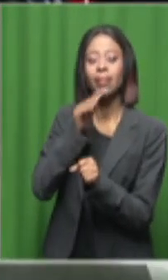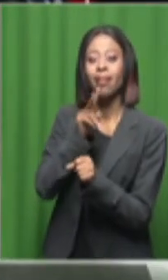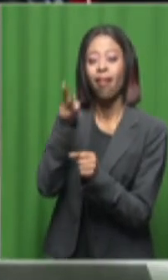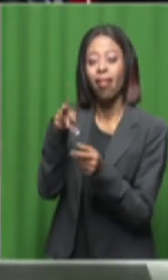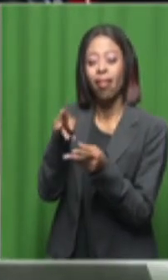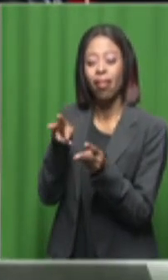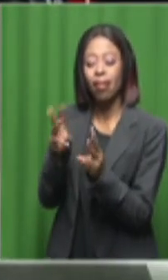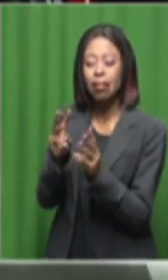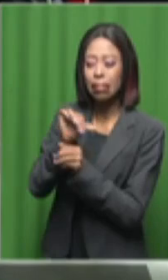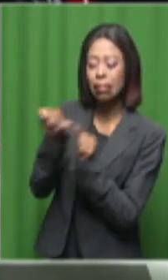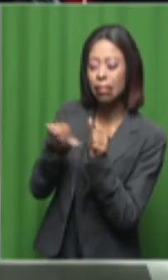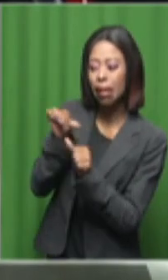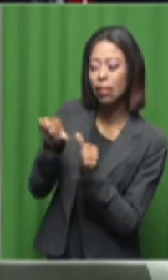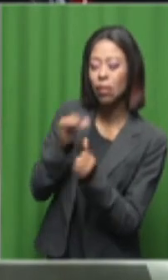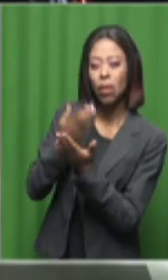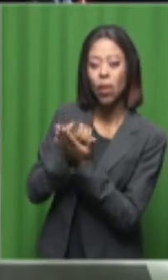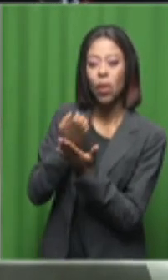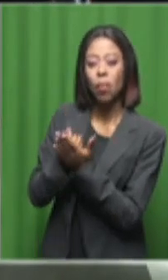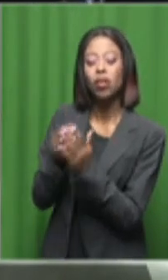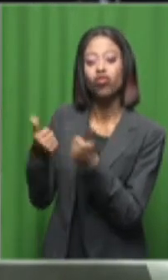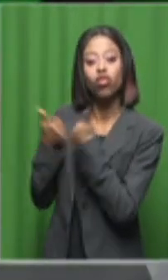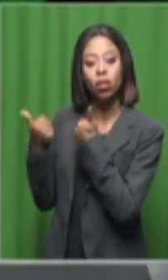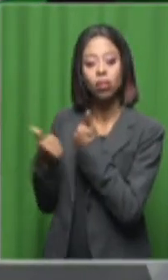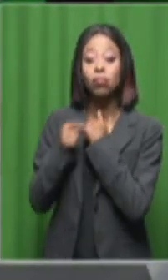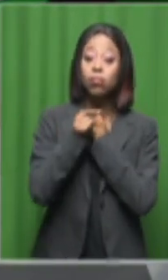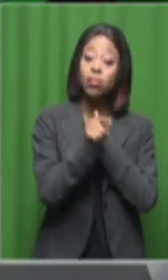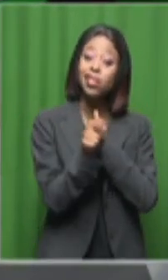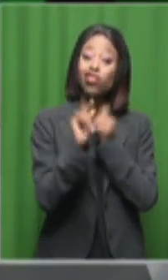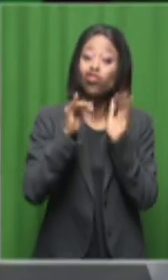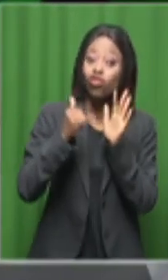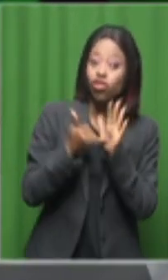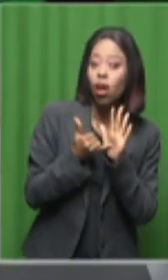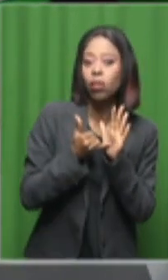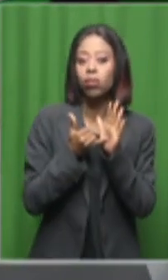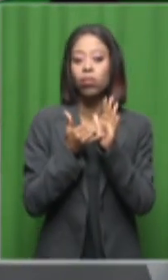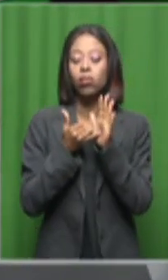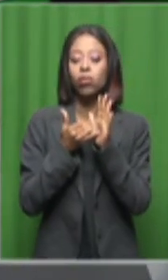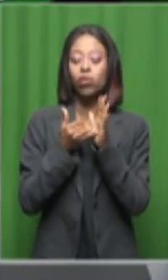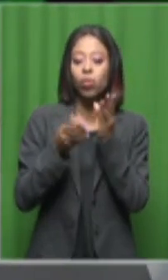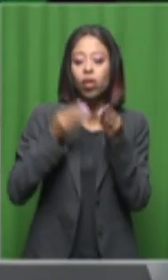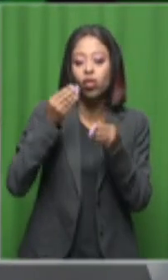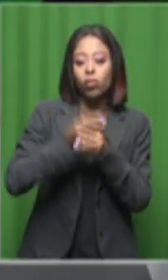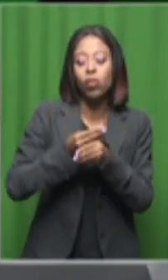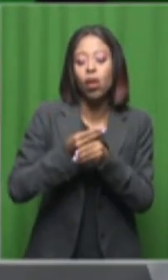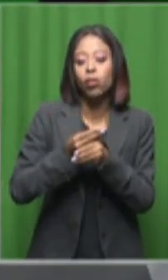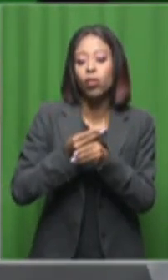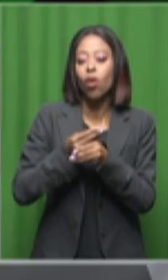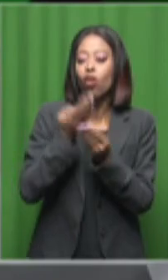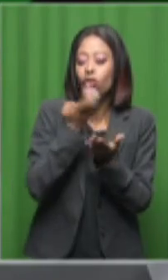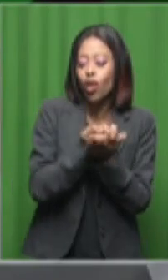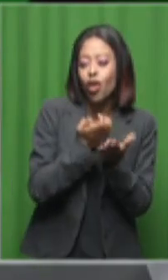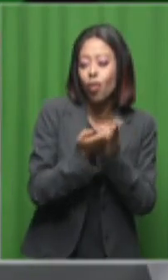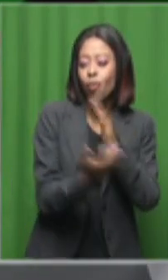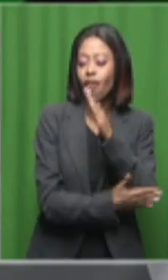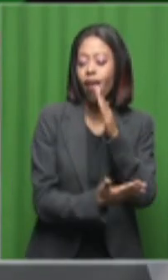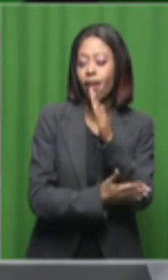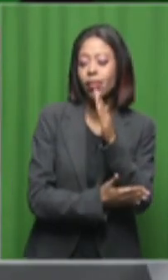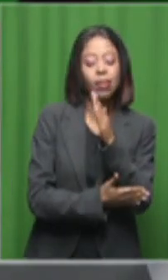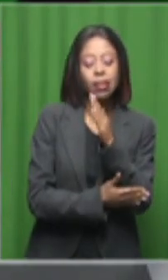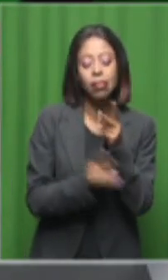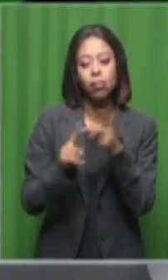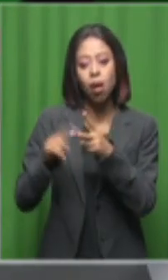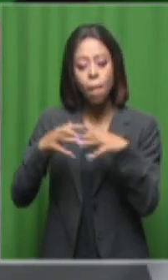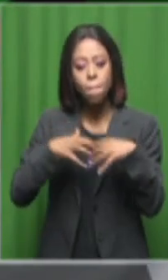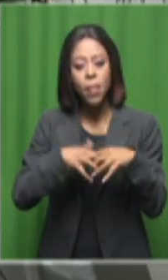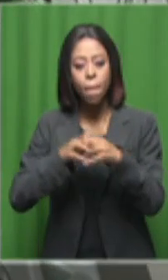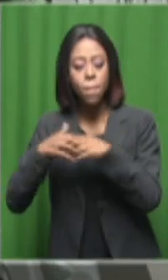got socio-economic dimensions. I mean, it's not just about the increase in GDP, it's not only about the amount of jobs that will